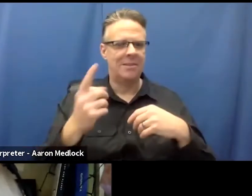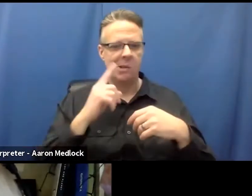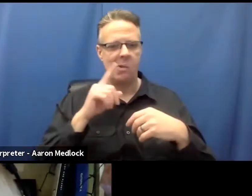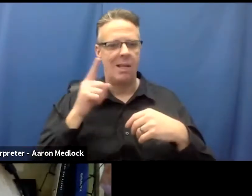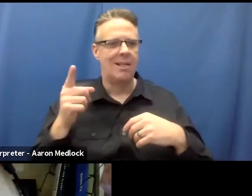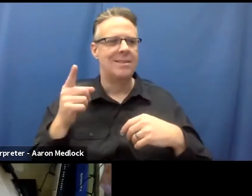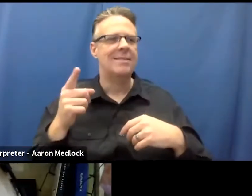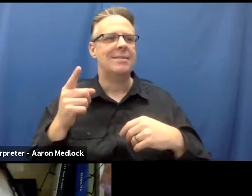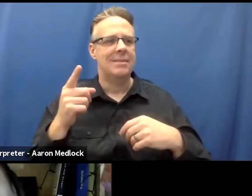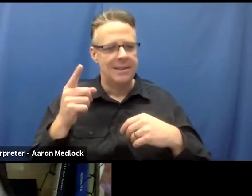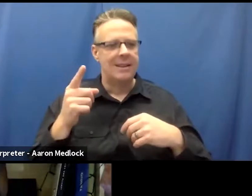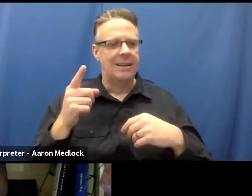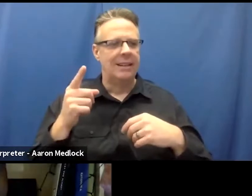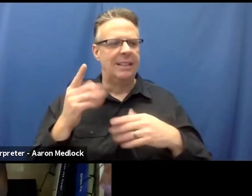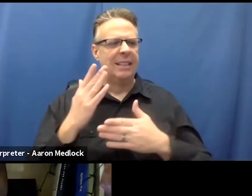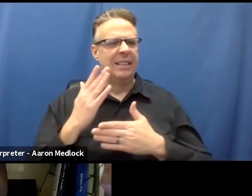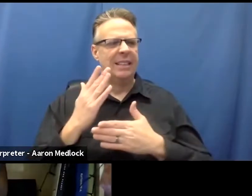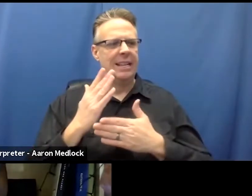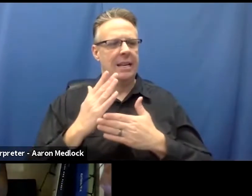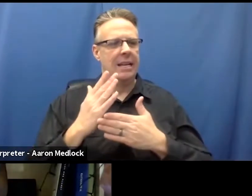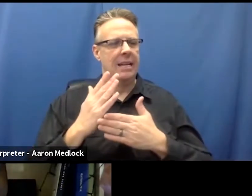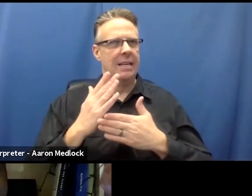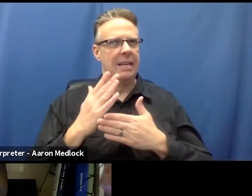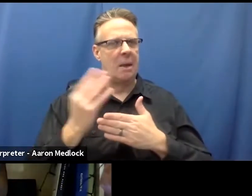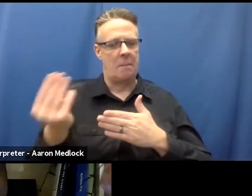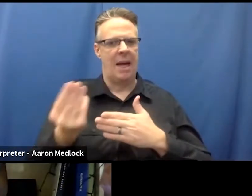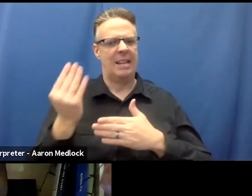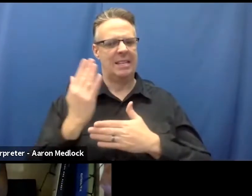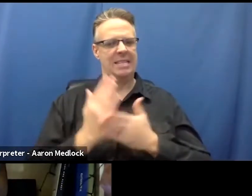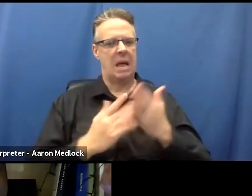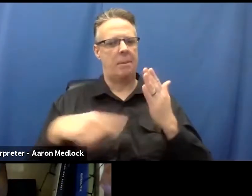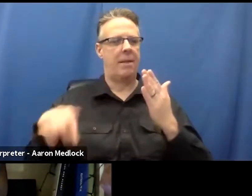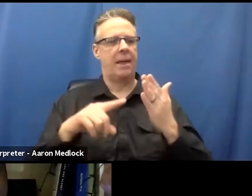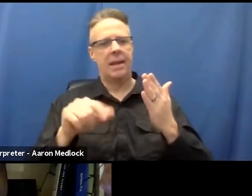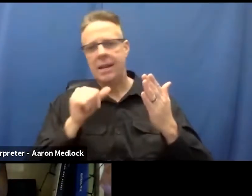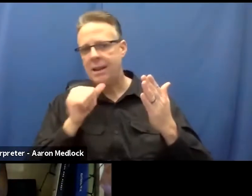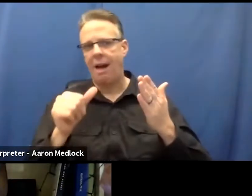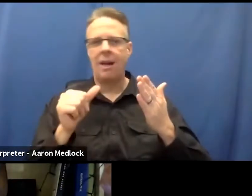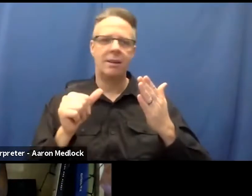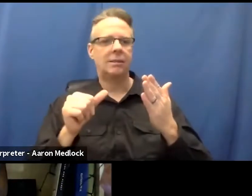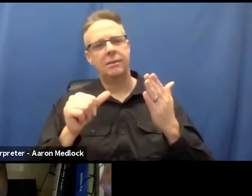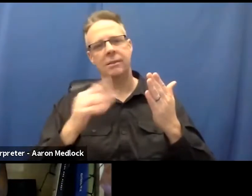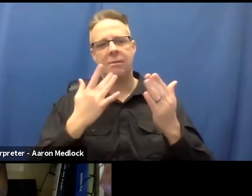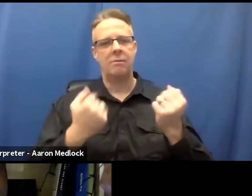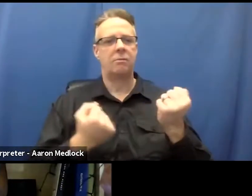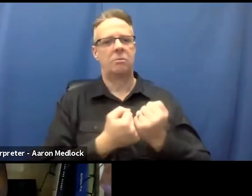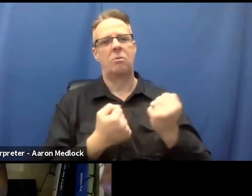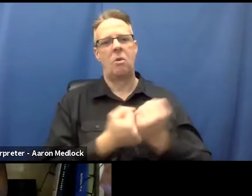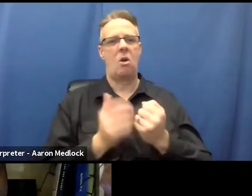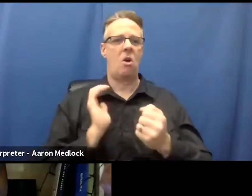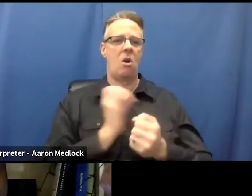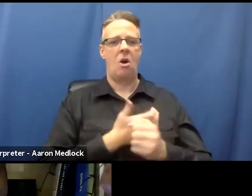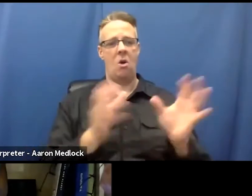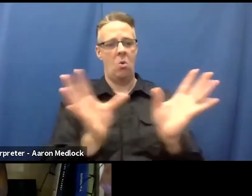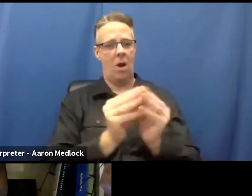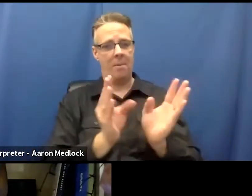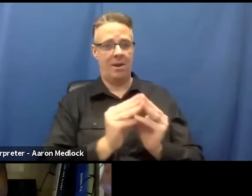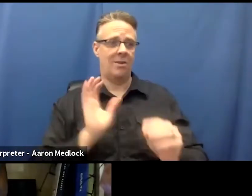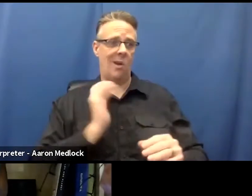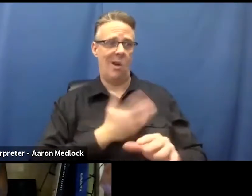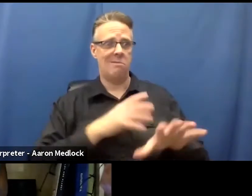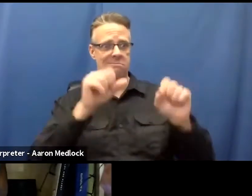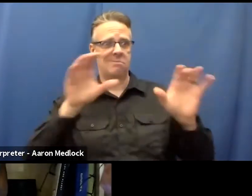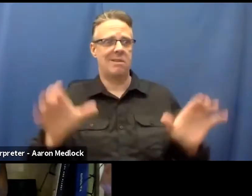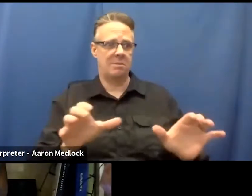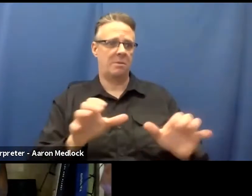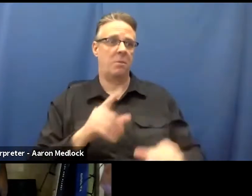have some people who are not fond of our webinar and our filibuster, but absolutely